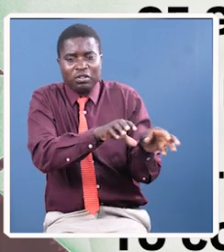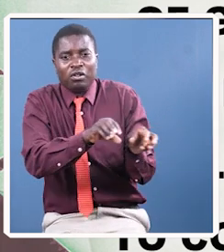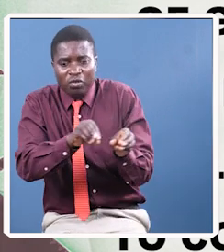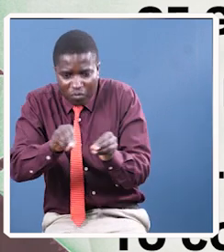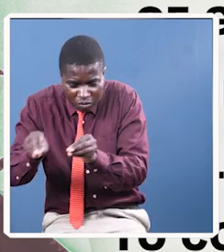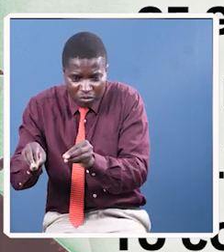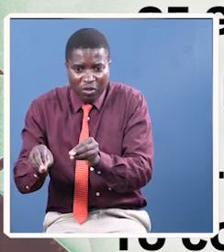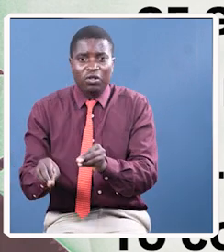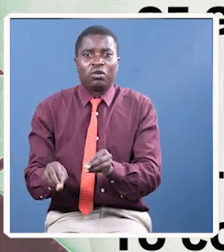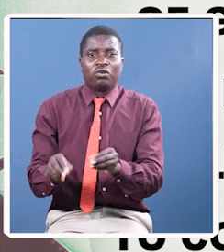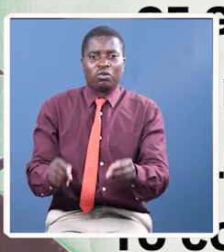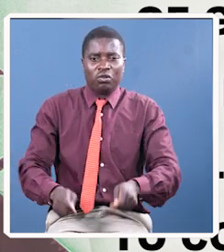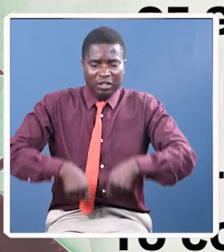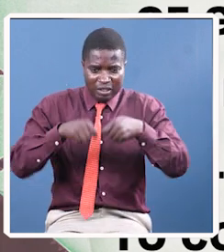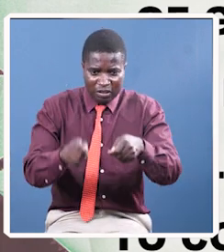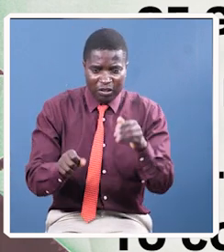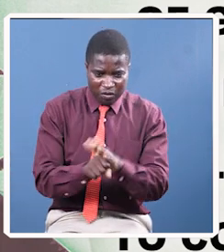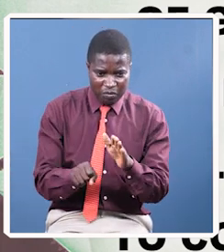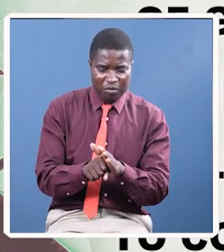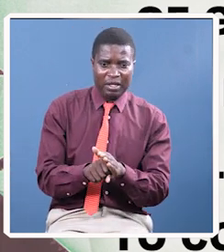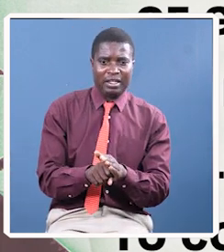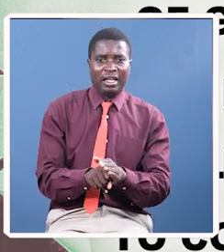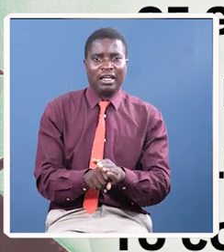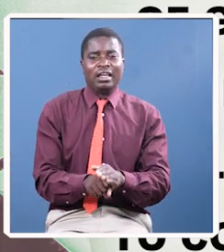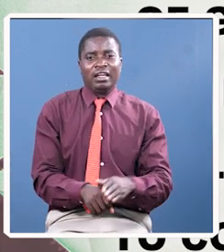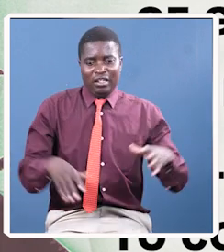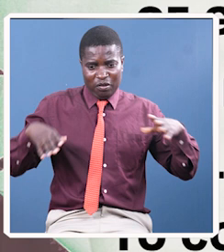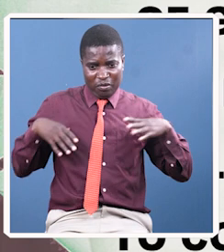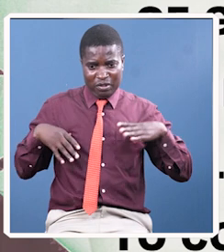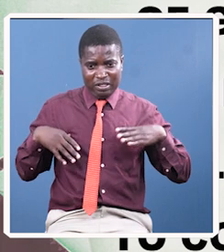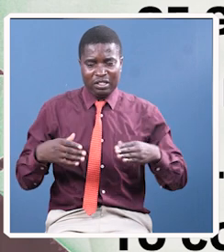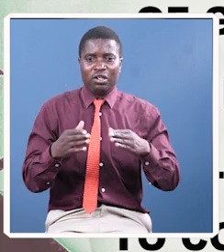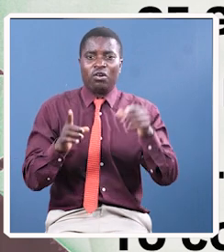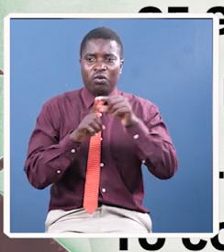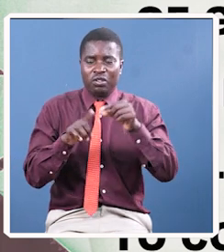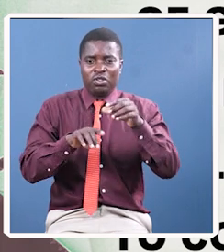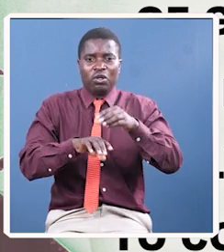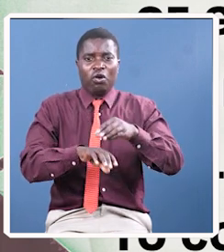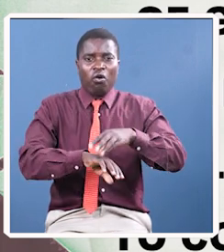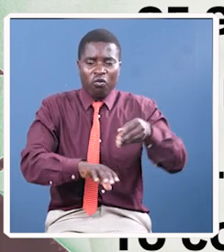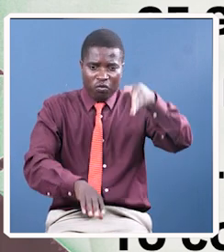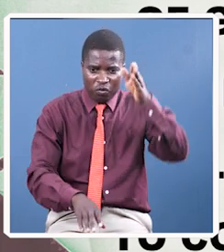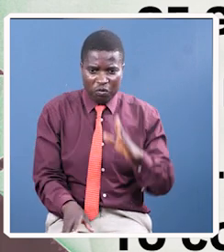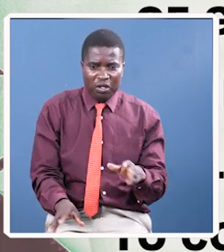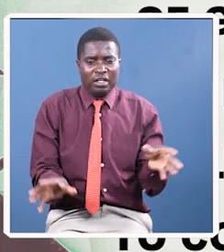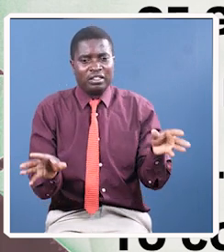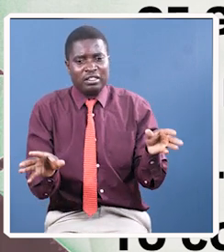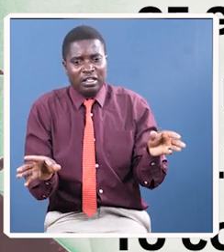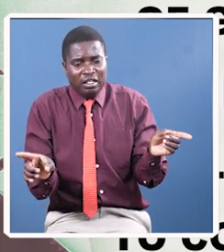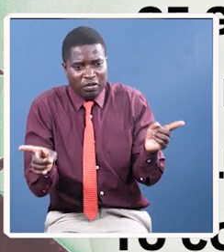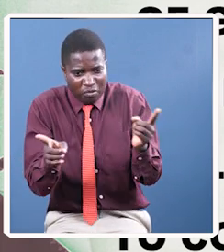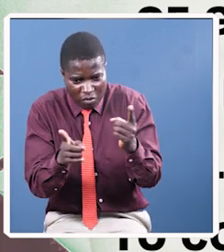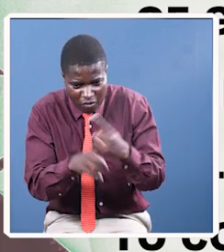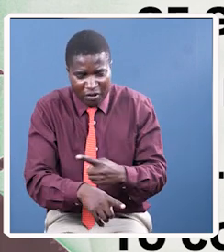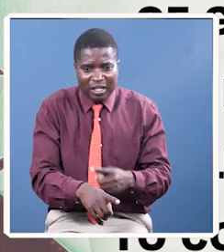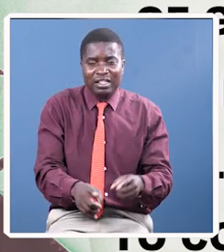beautiful scriptures that have been given to adorn the truth, and will use them as a robe of righteousness to cover their